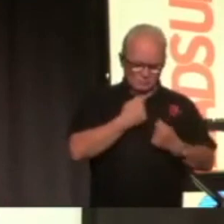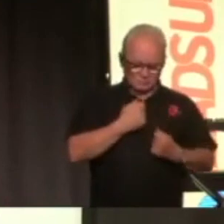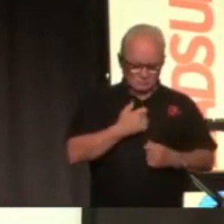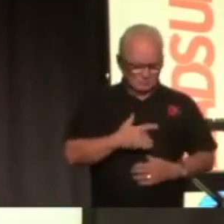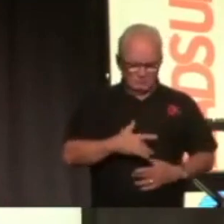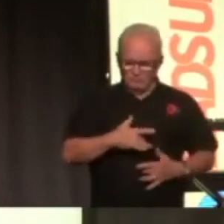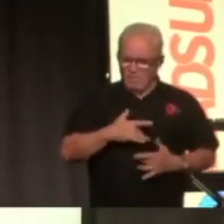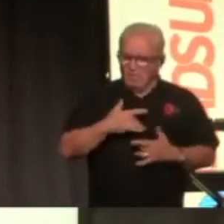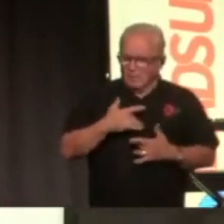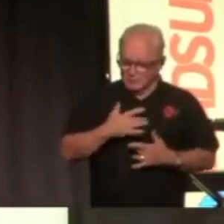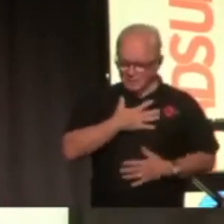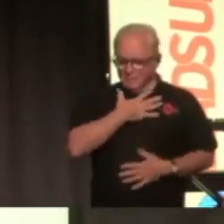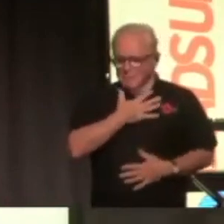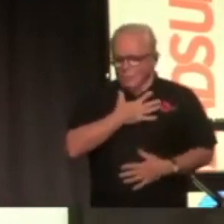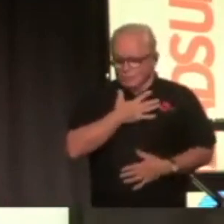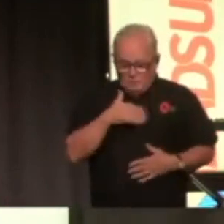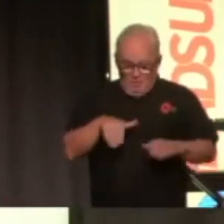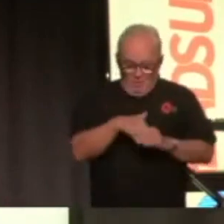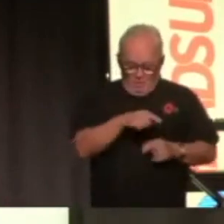the situation, and we are having